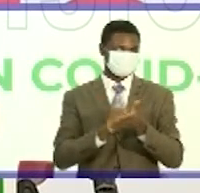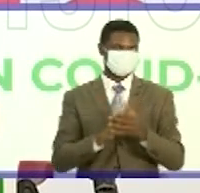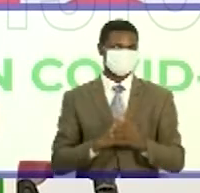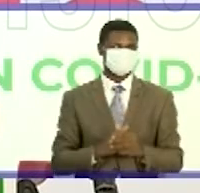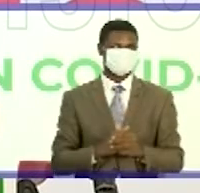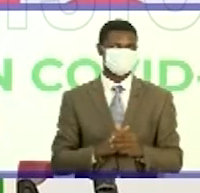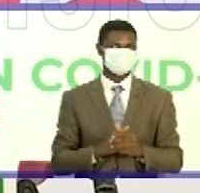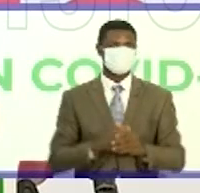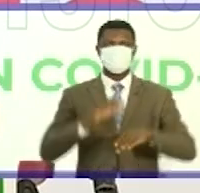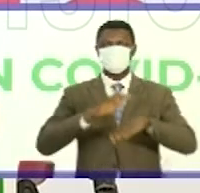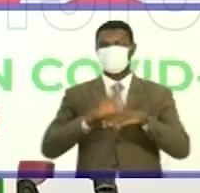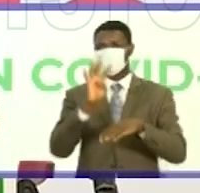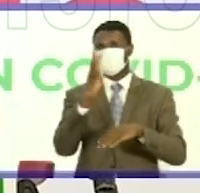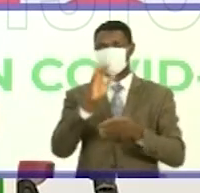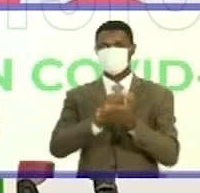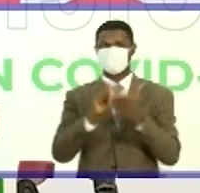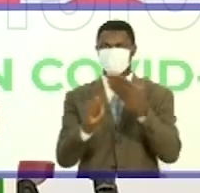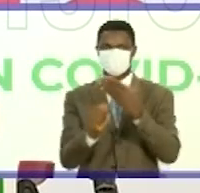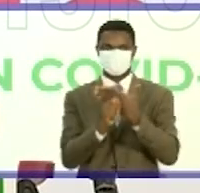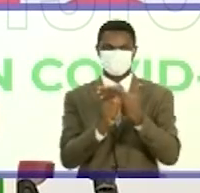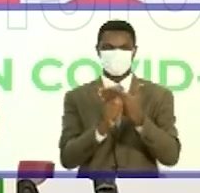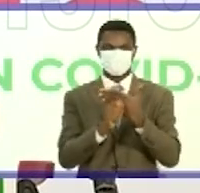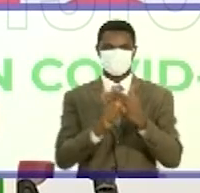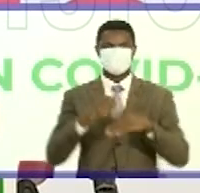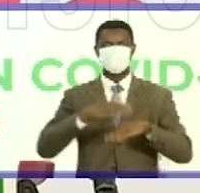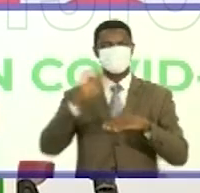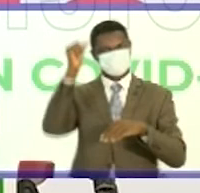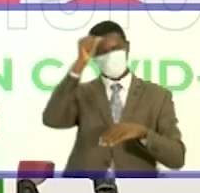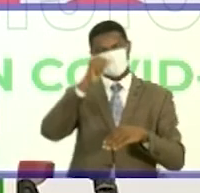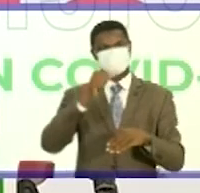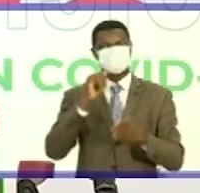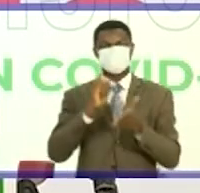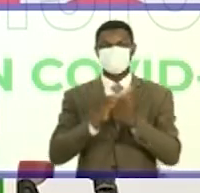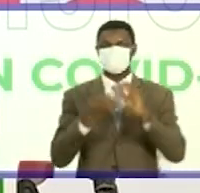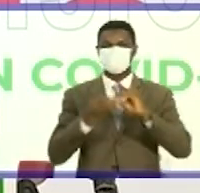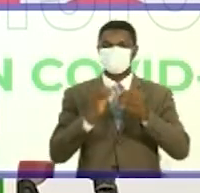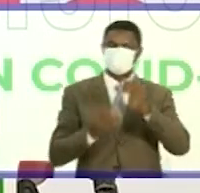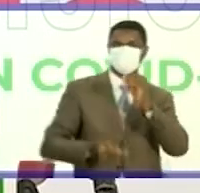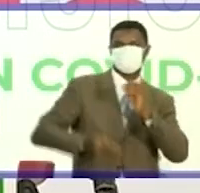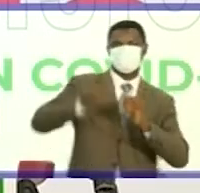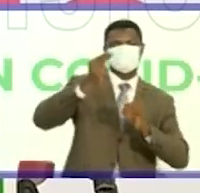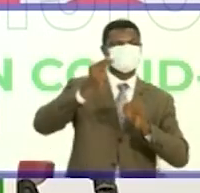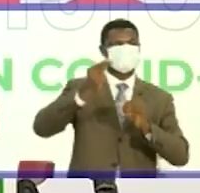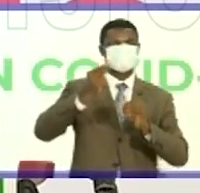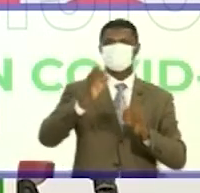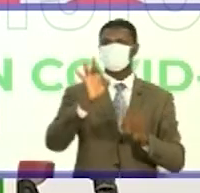On the 4th of August, on the African continent, the number had jumped to